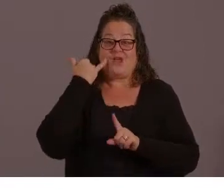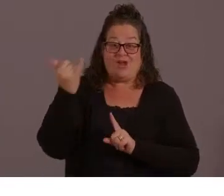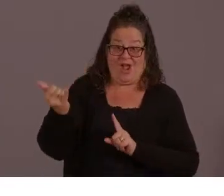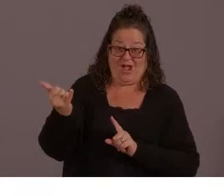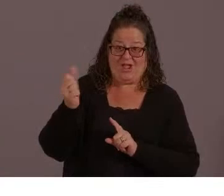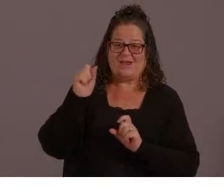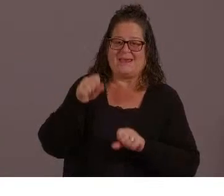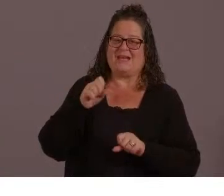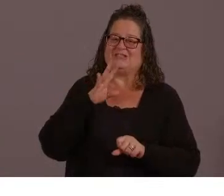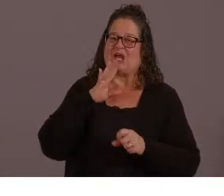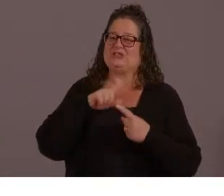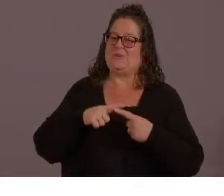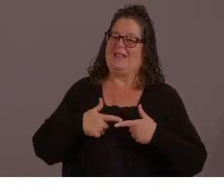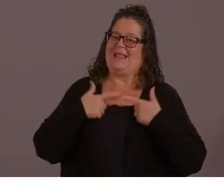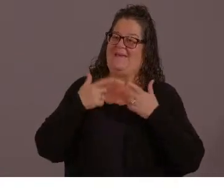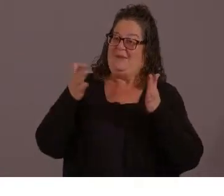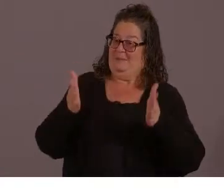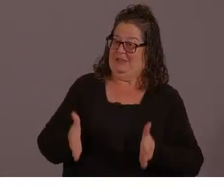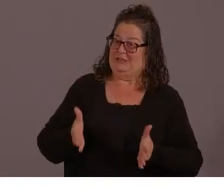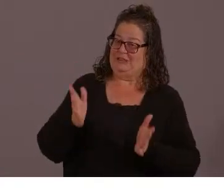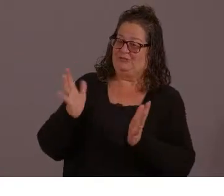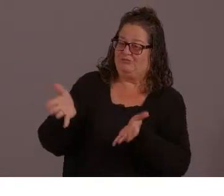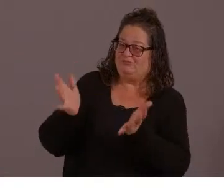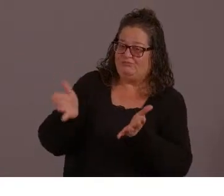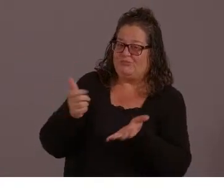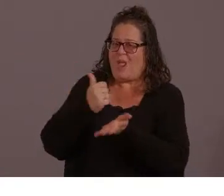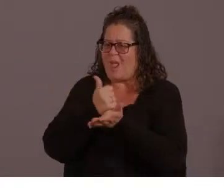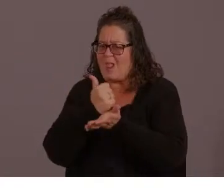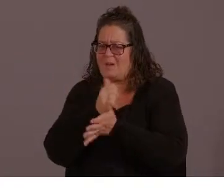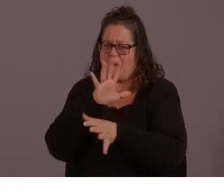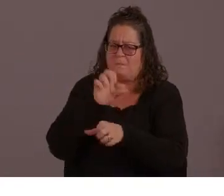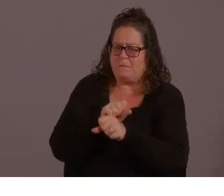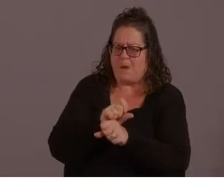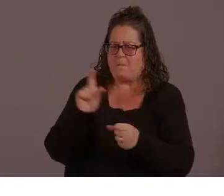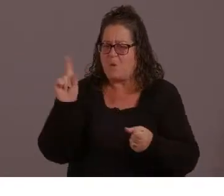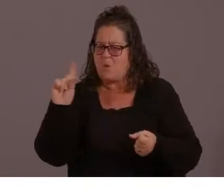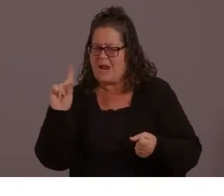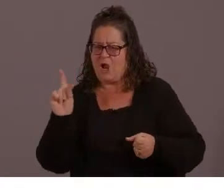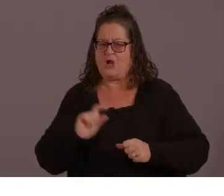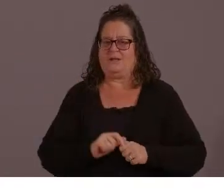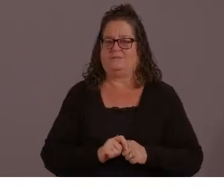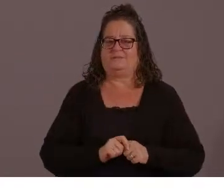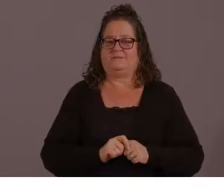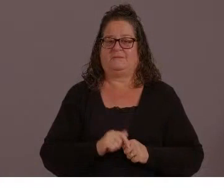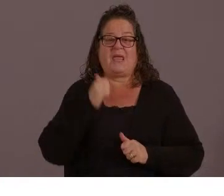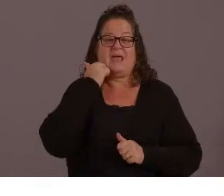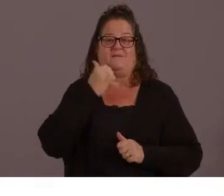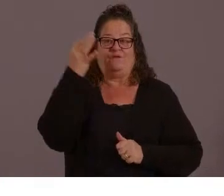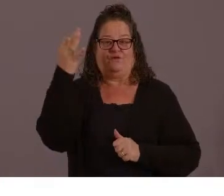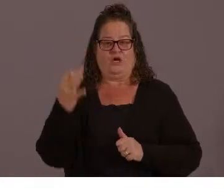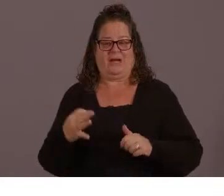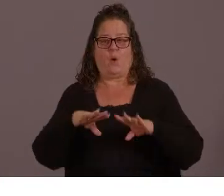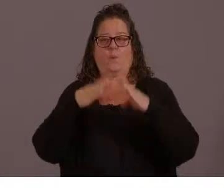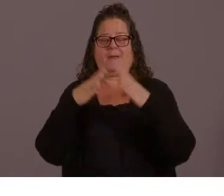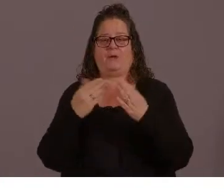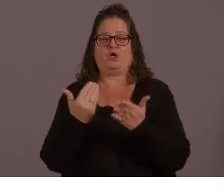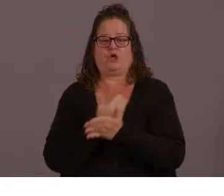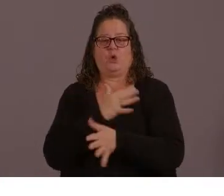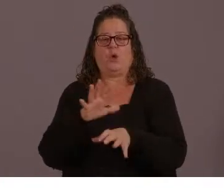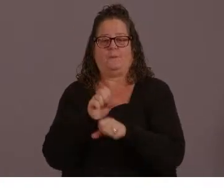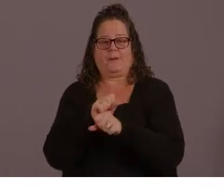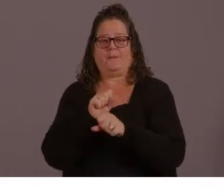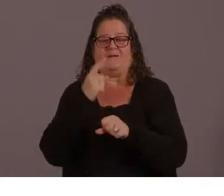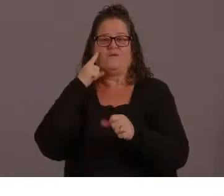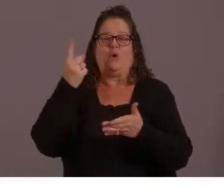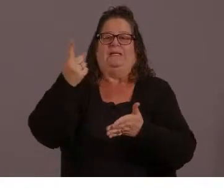new appointments every Friday for the upcoming week. Those will be filled through the end of the next week, and then we will